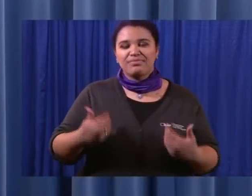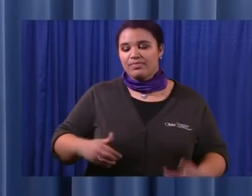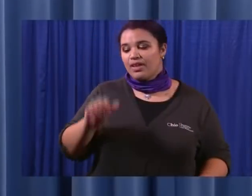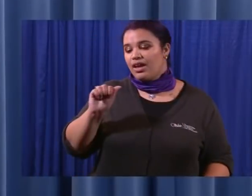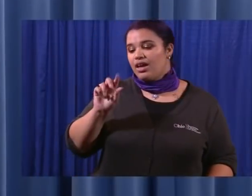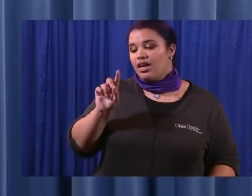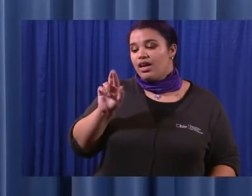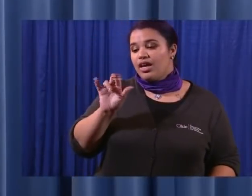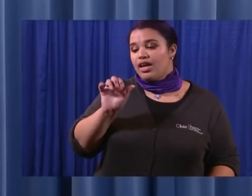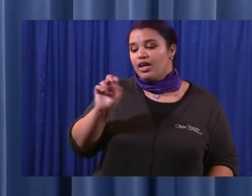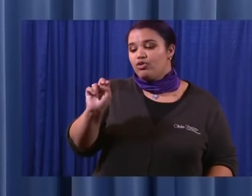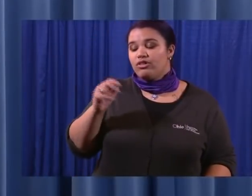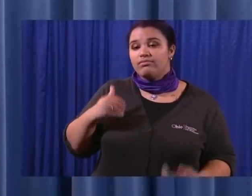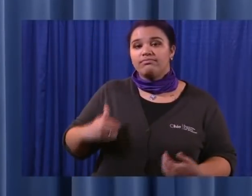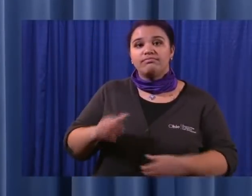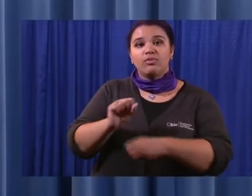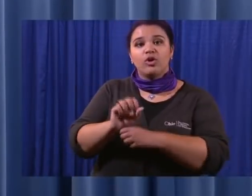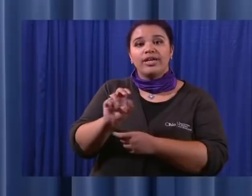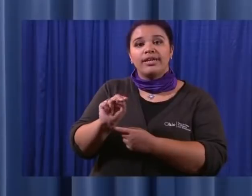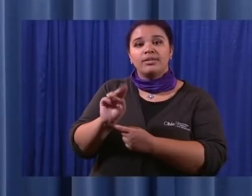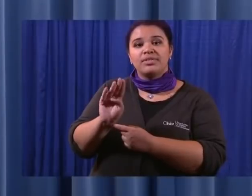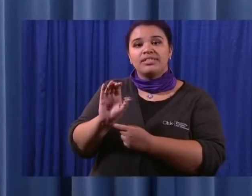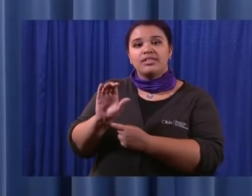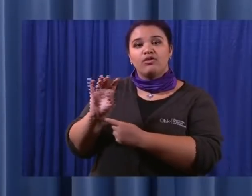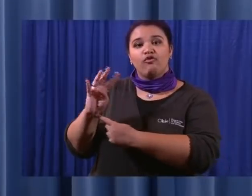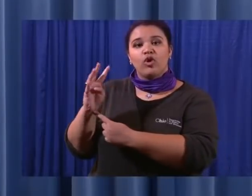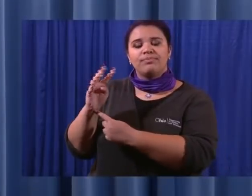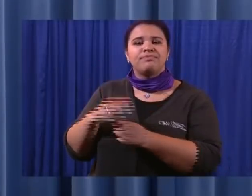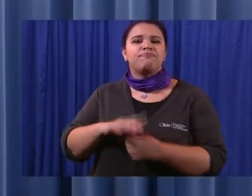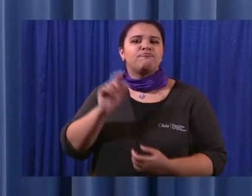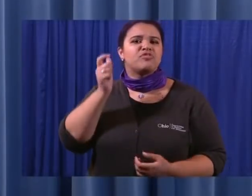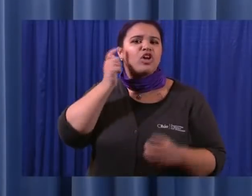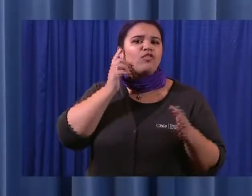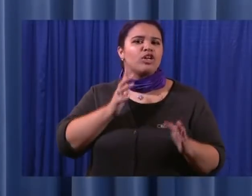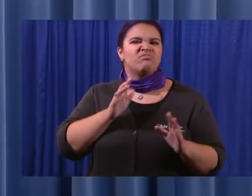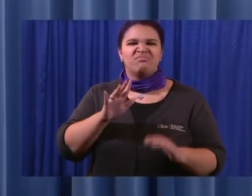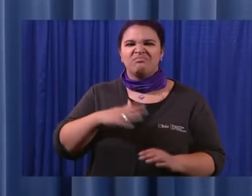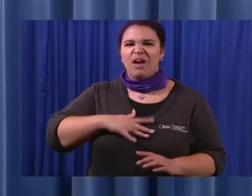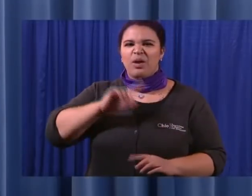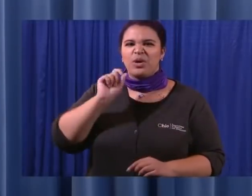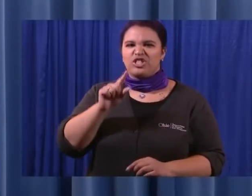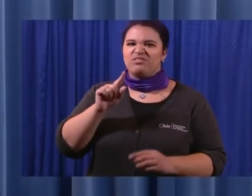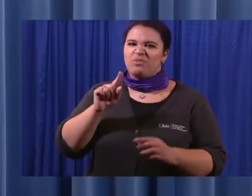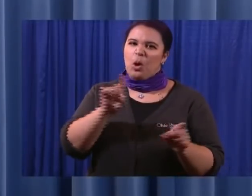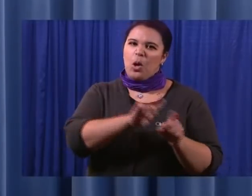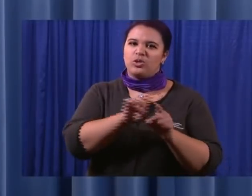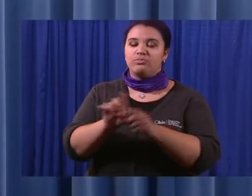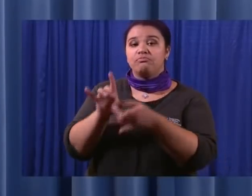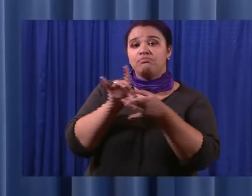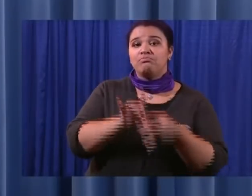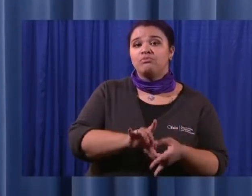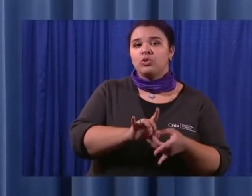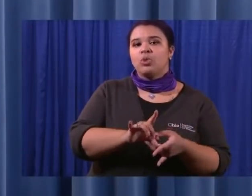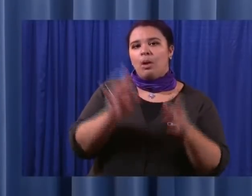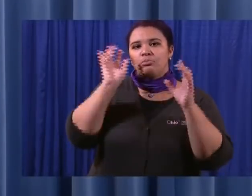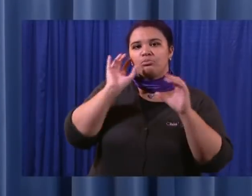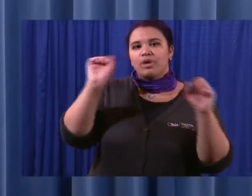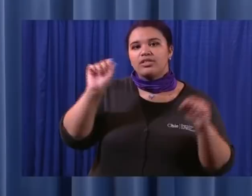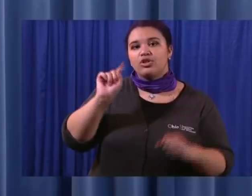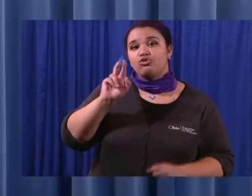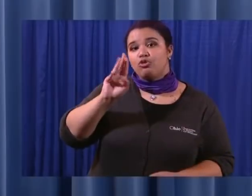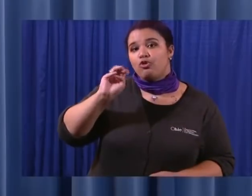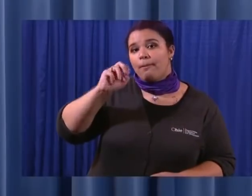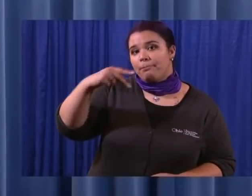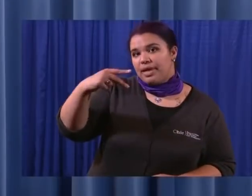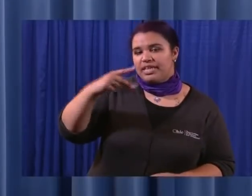Adrienne Robbins, NBC4. Governor, my question is also about the Trump administration. President Trump made